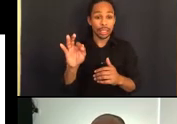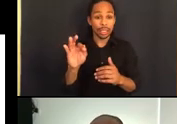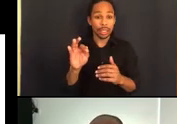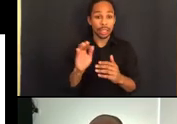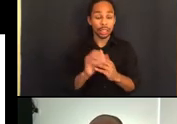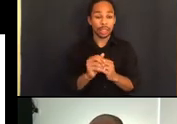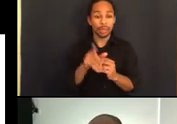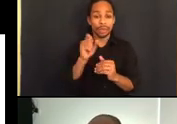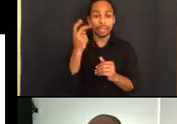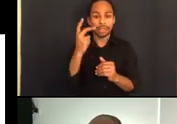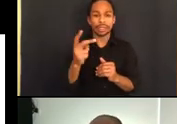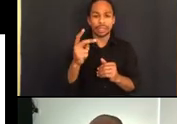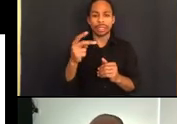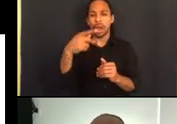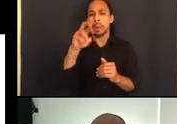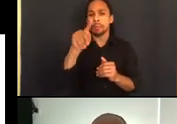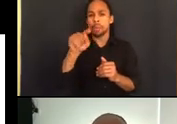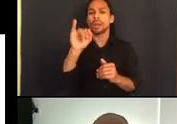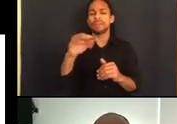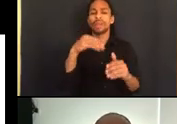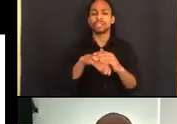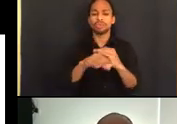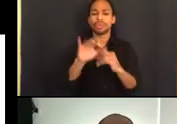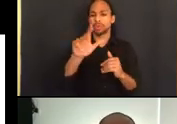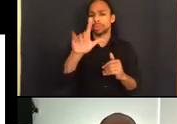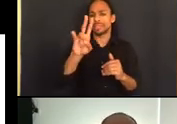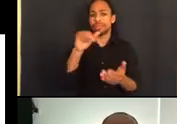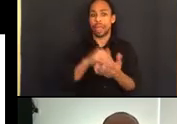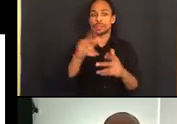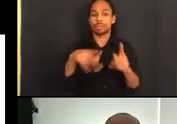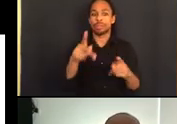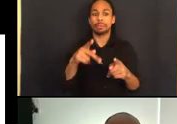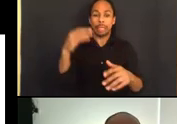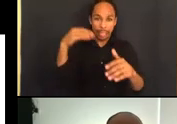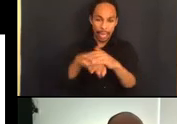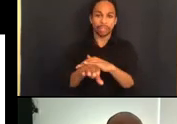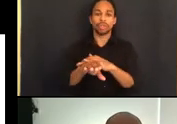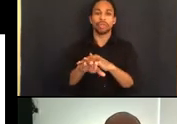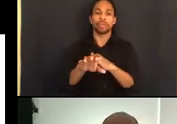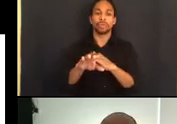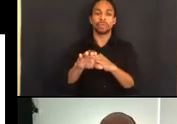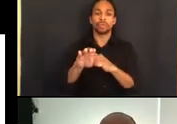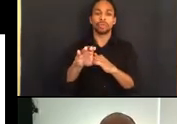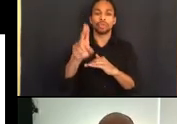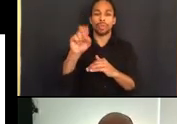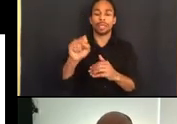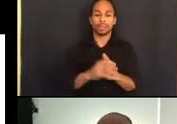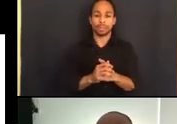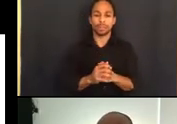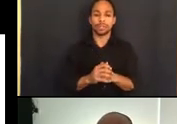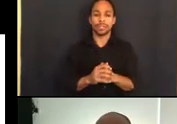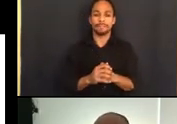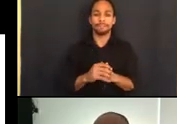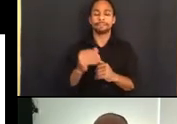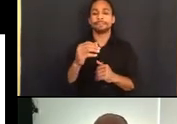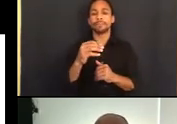all the ports of entry, which was about 27,000 people during that time. And significant numbers of people who have been deported end up in conditions